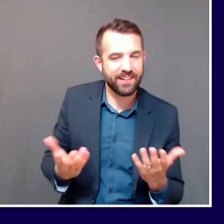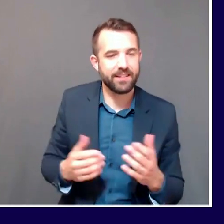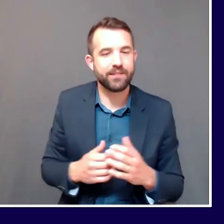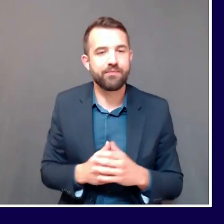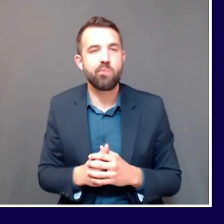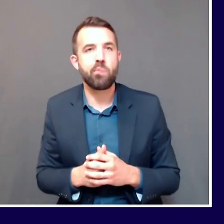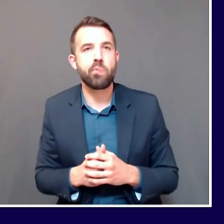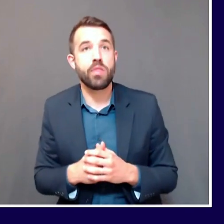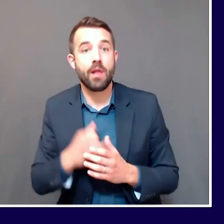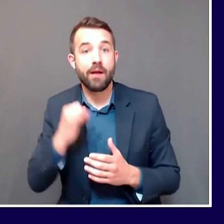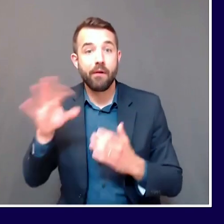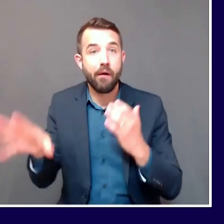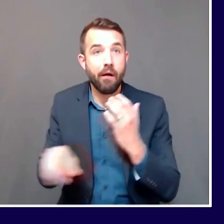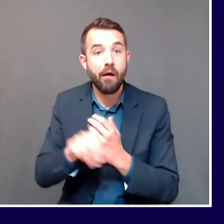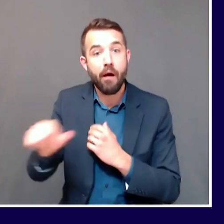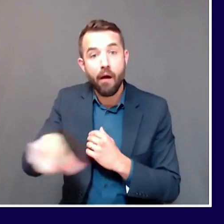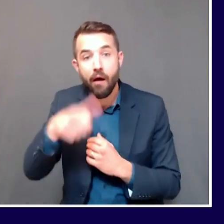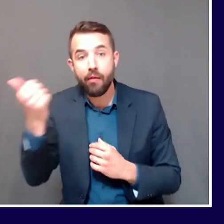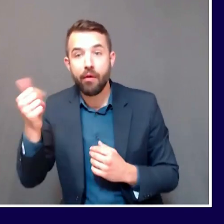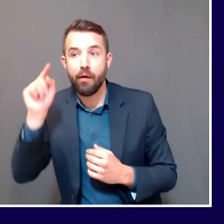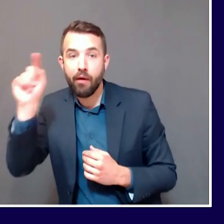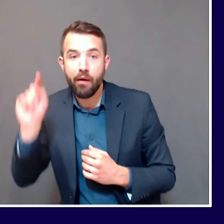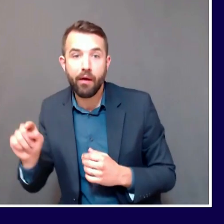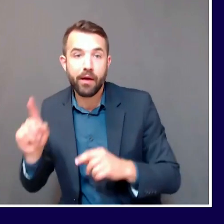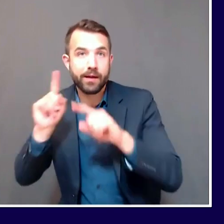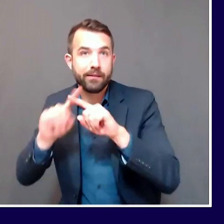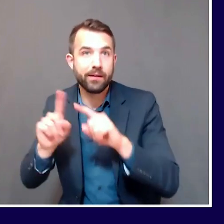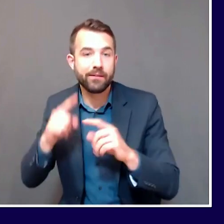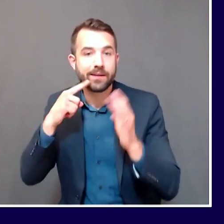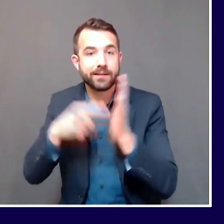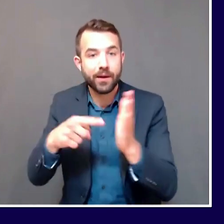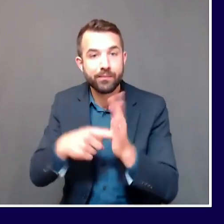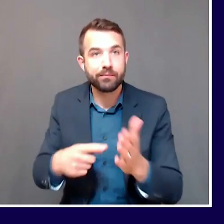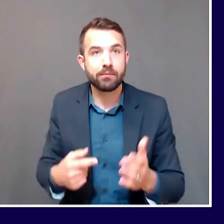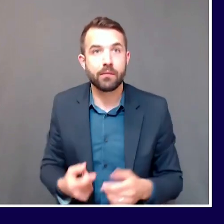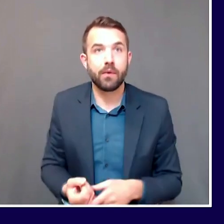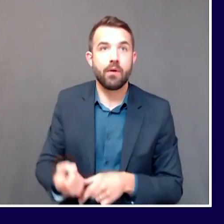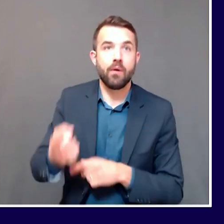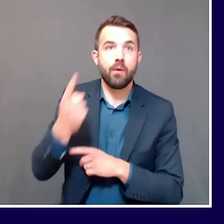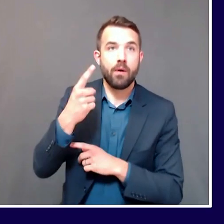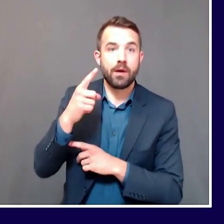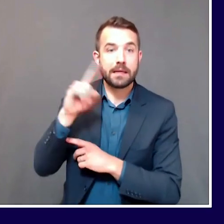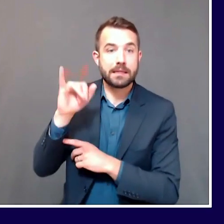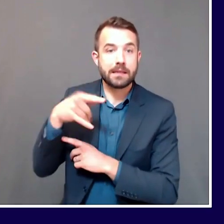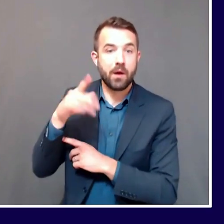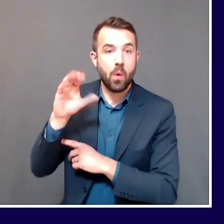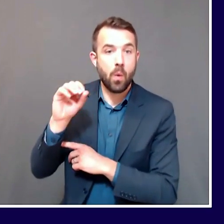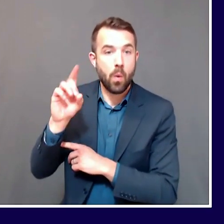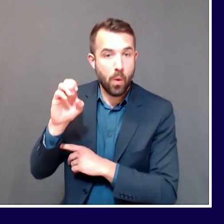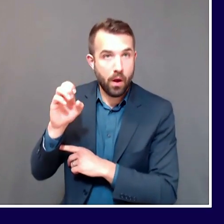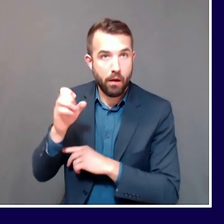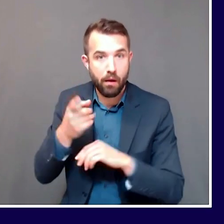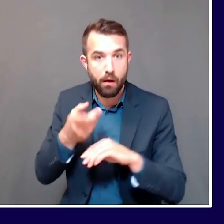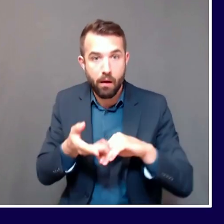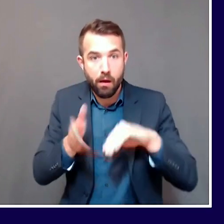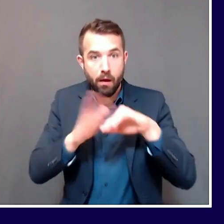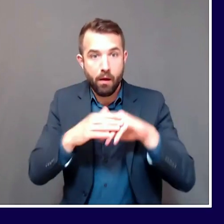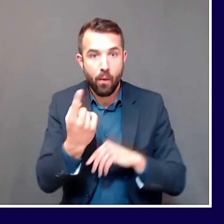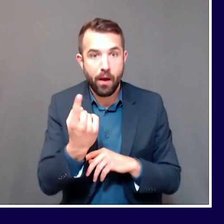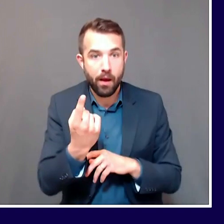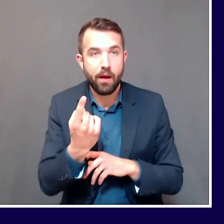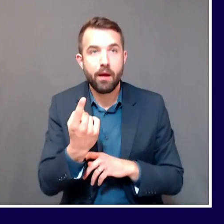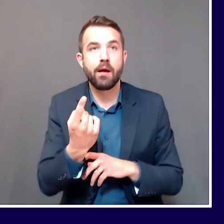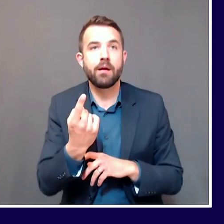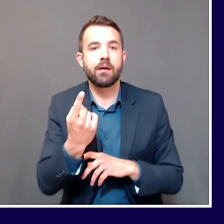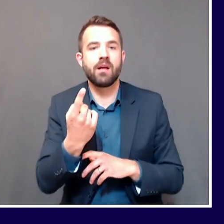on additional things that have changed, for example, only 1 zip code goes up by 1 in that county, then we've also then revealed the zip